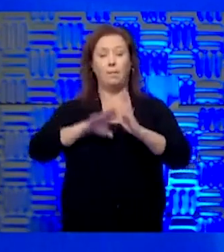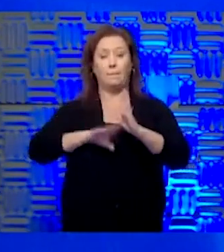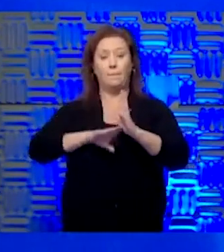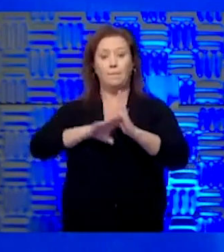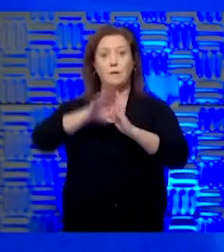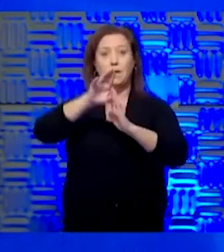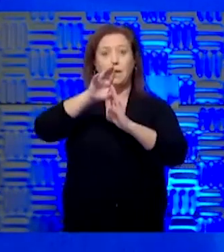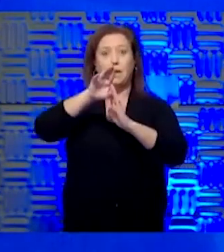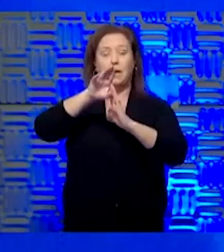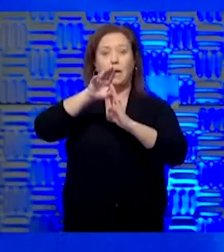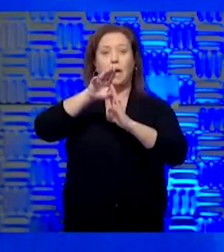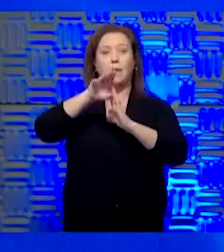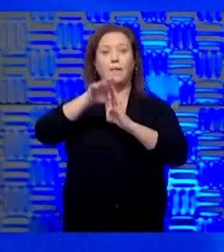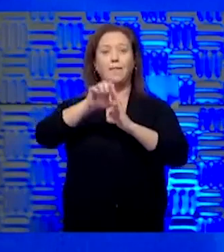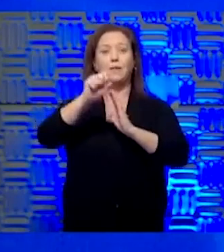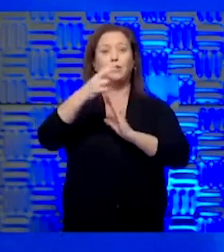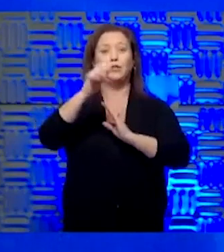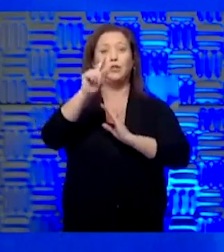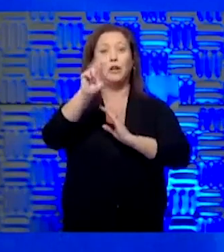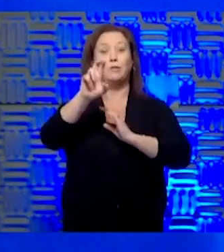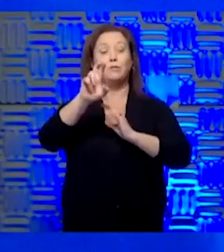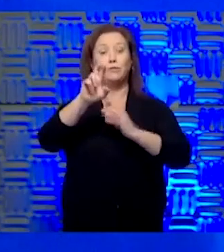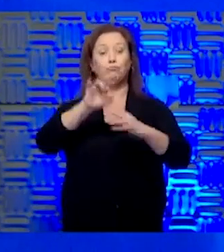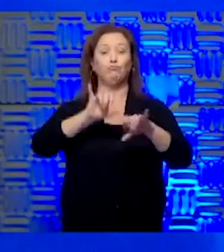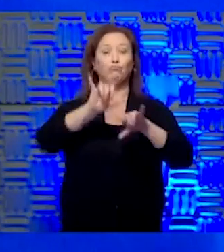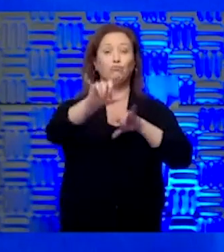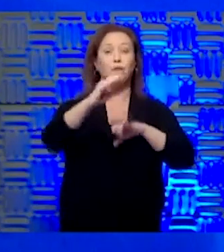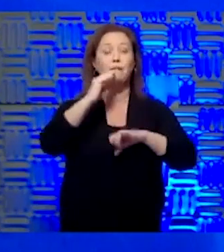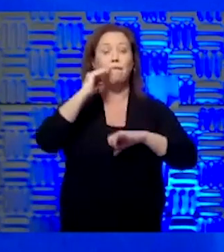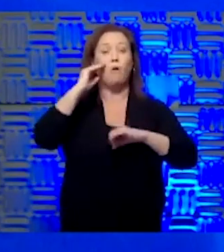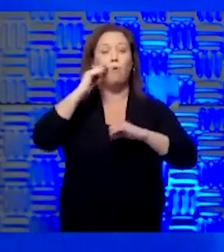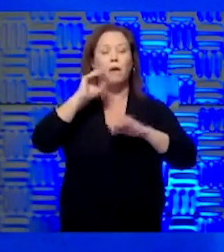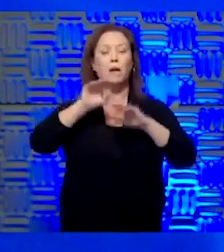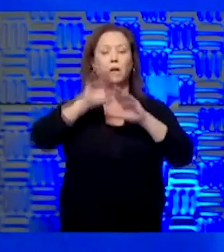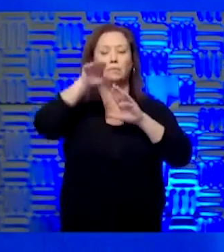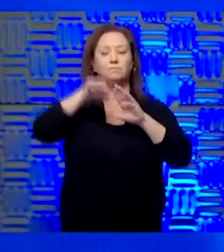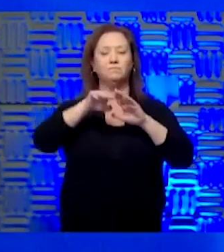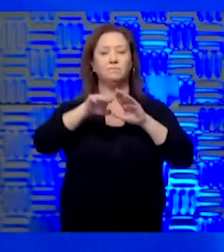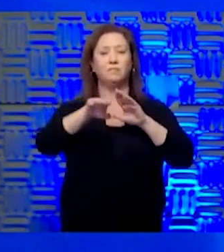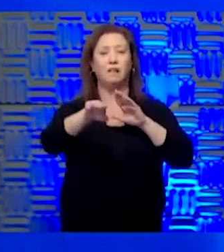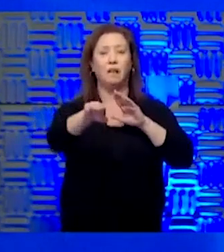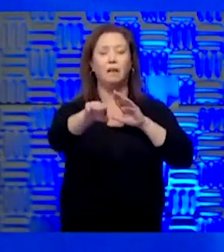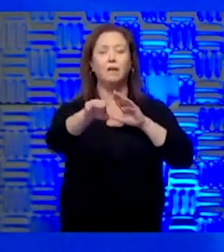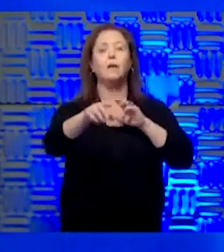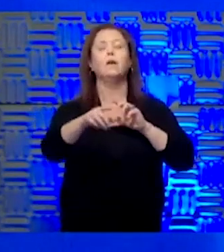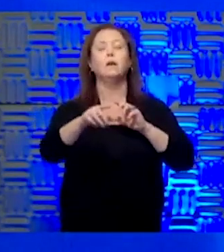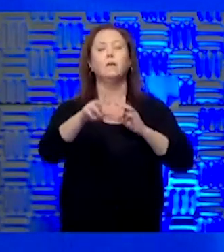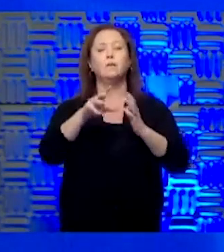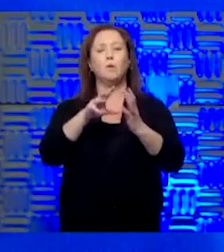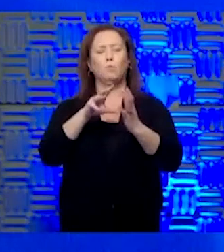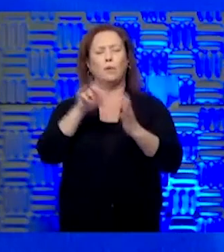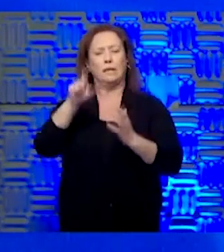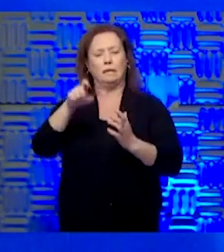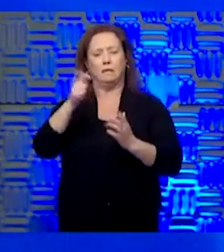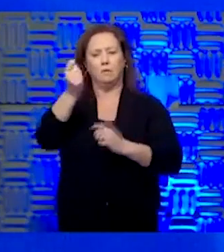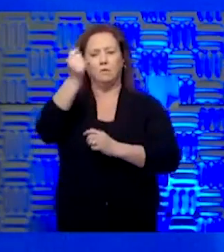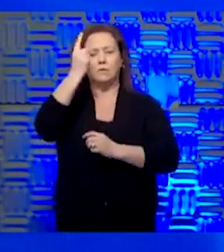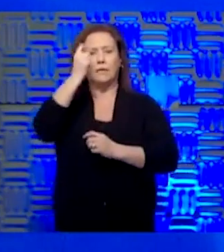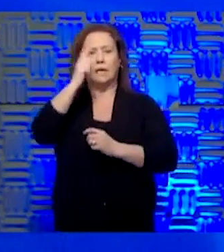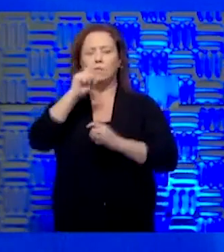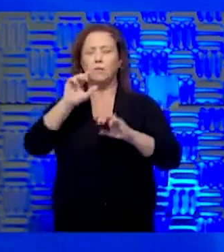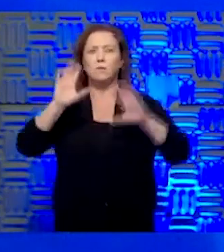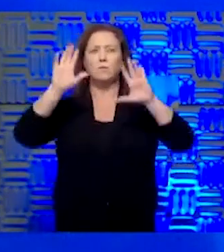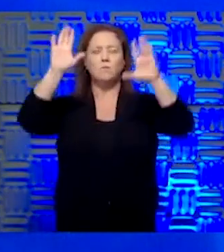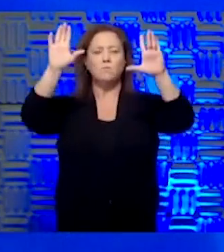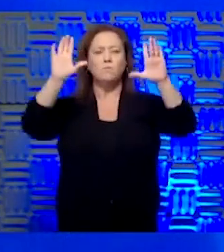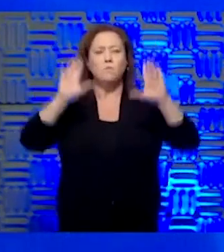and then we saw the sheltering in place take effect. We've kind of been at this baseline level. And I think what the lesson for us is that with all these great